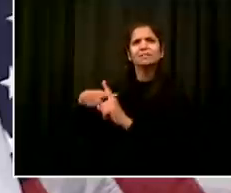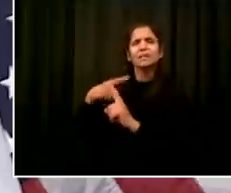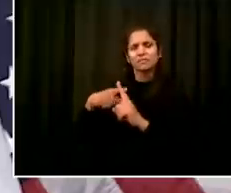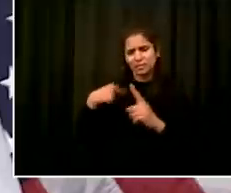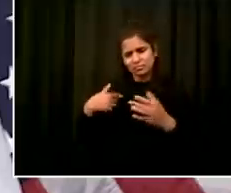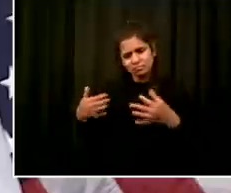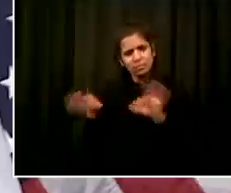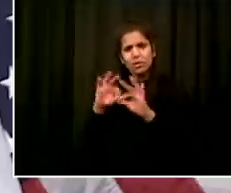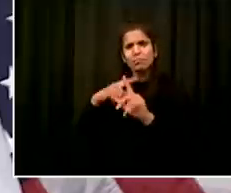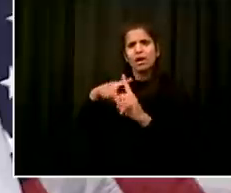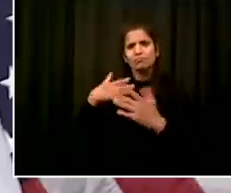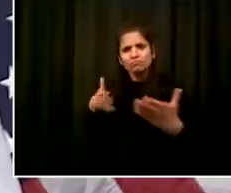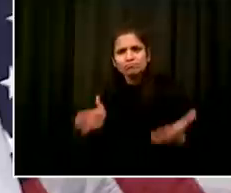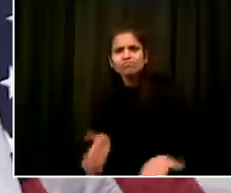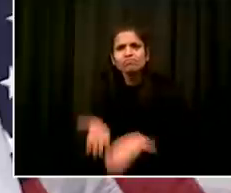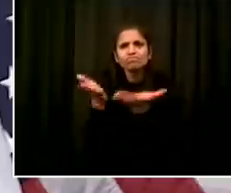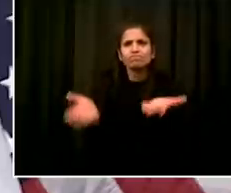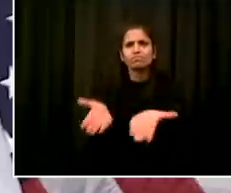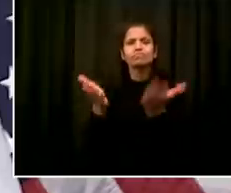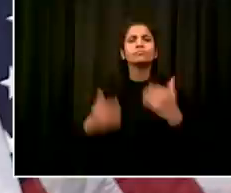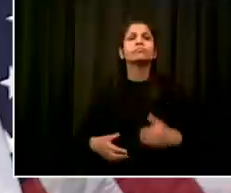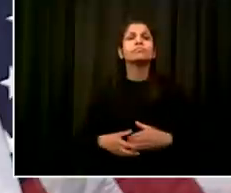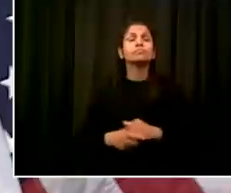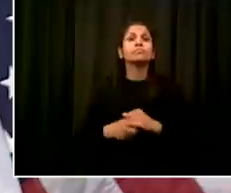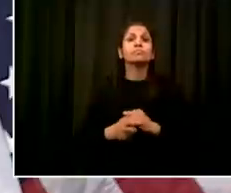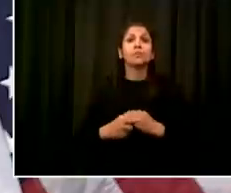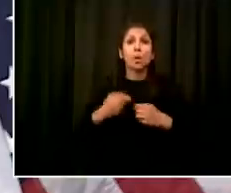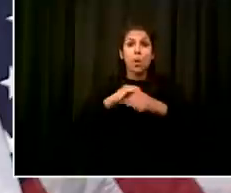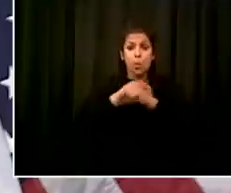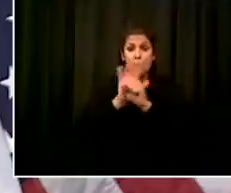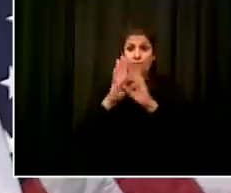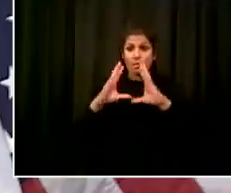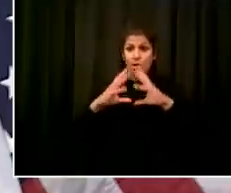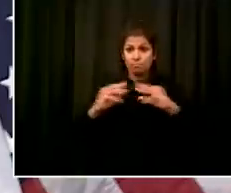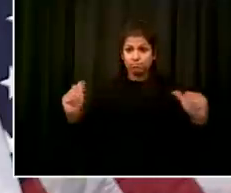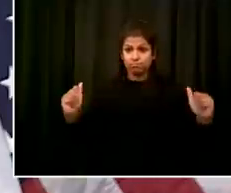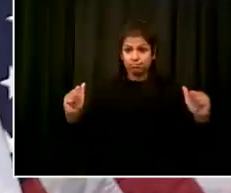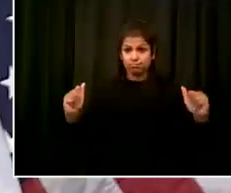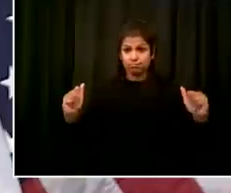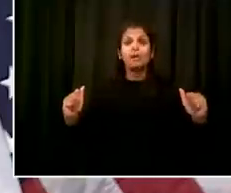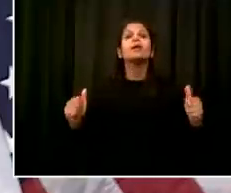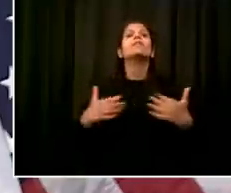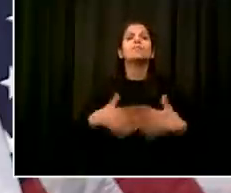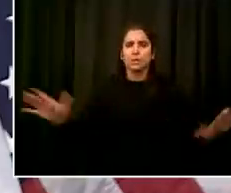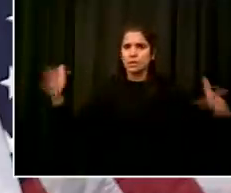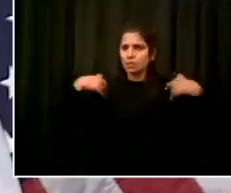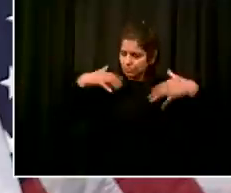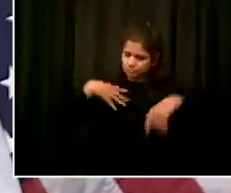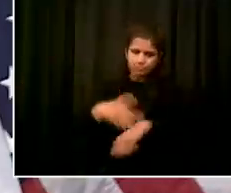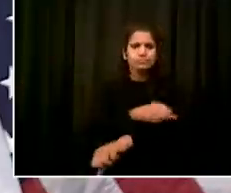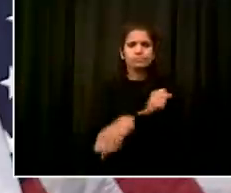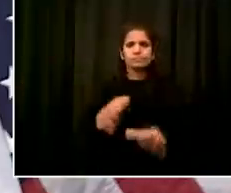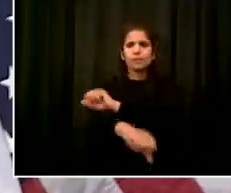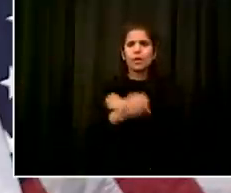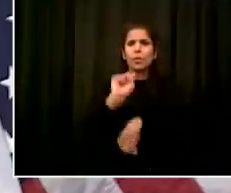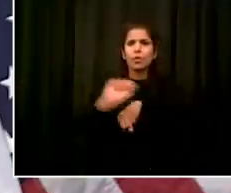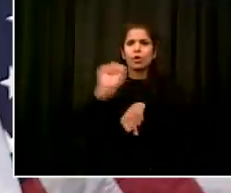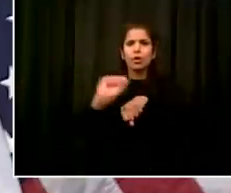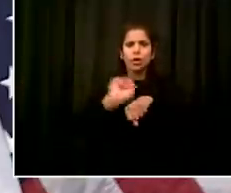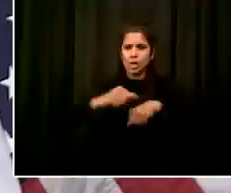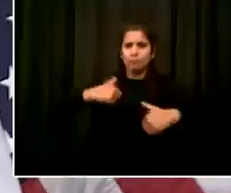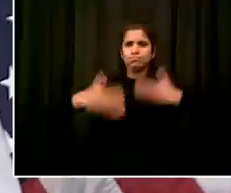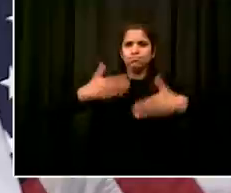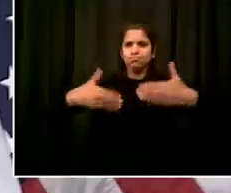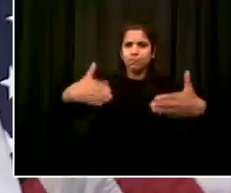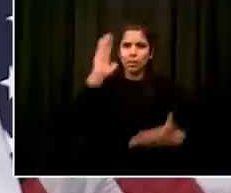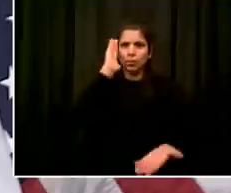we will be able to get back to as soon as we can take a few more steps forward in fighting back this pandemic. So that's where